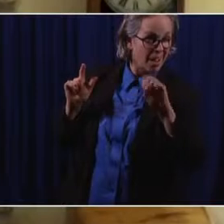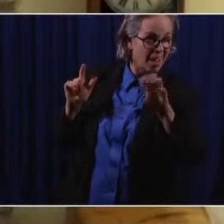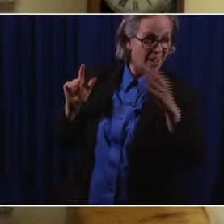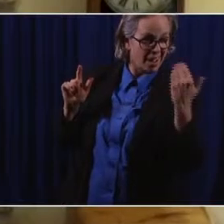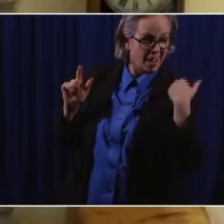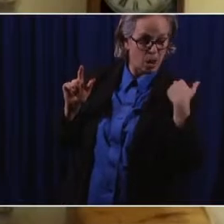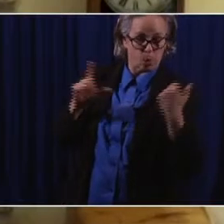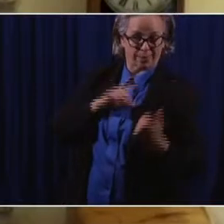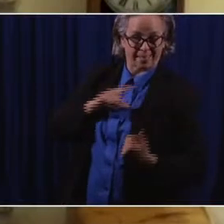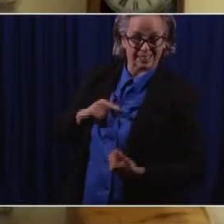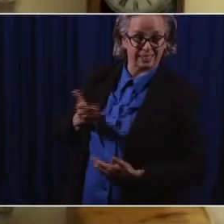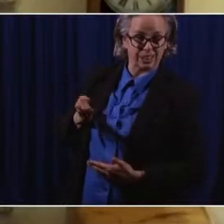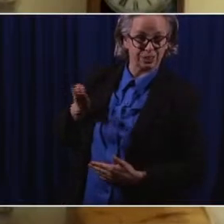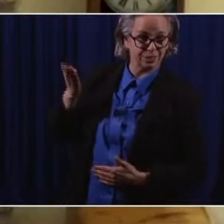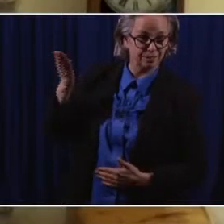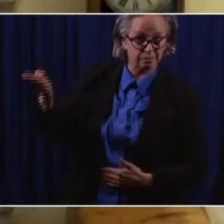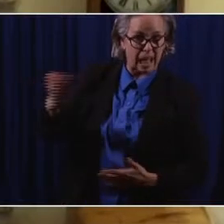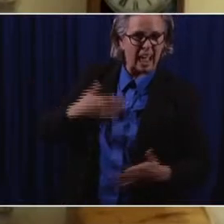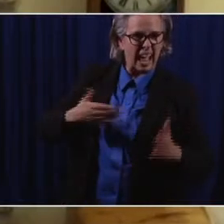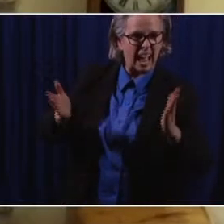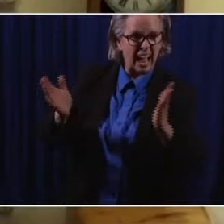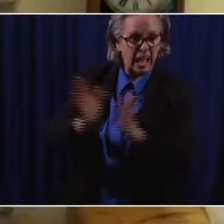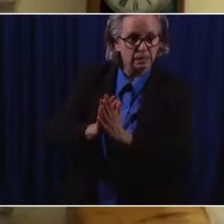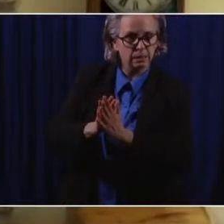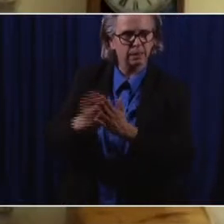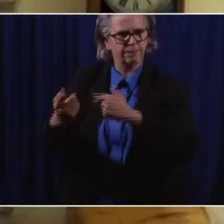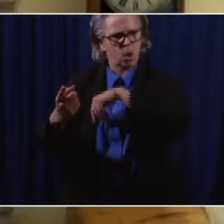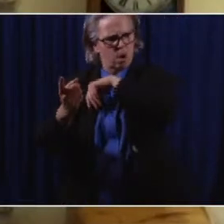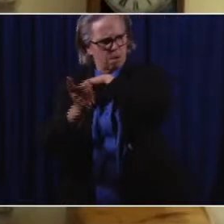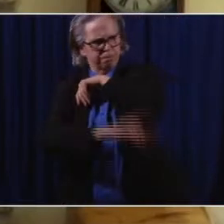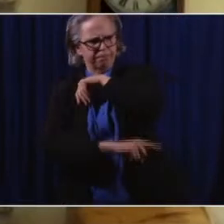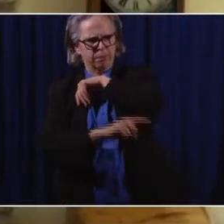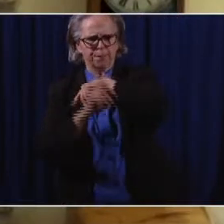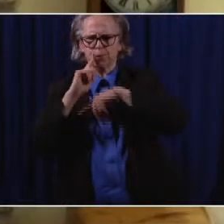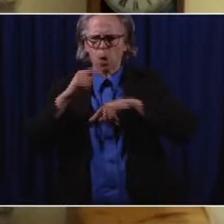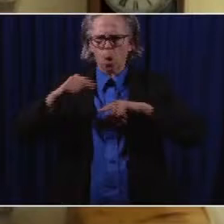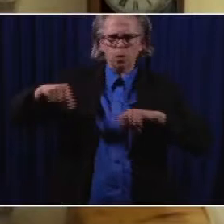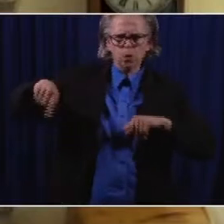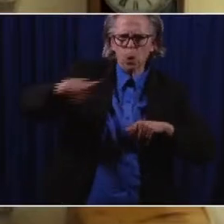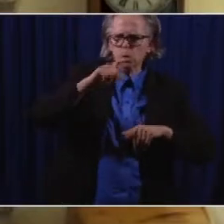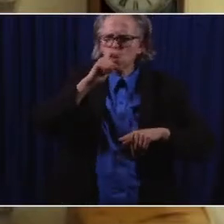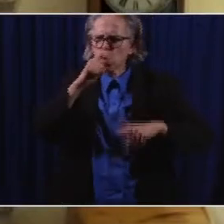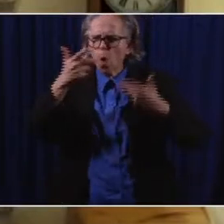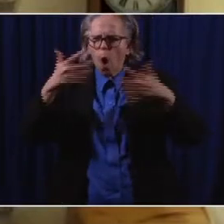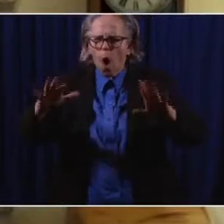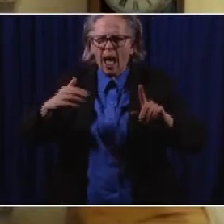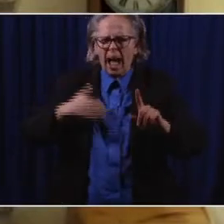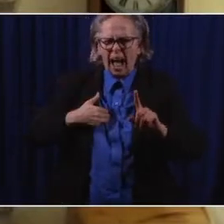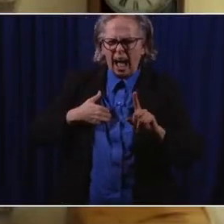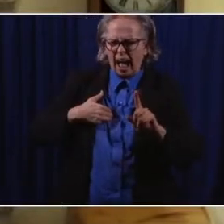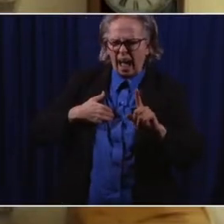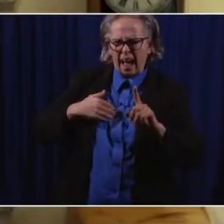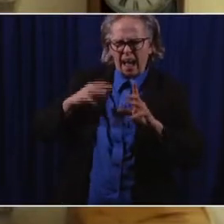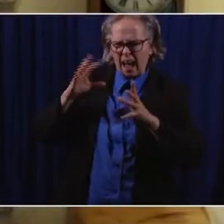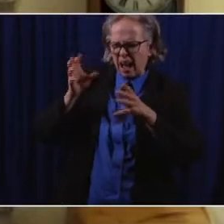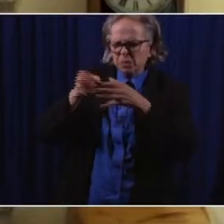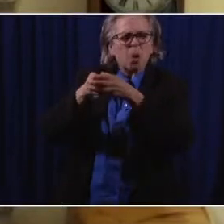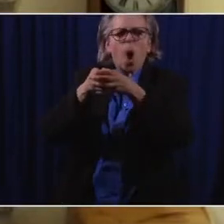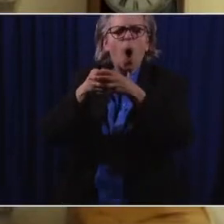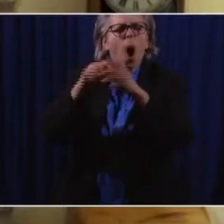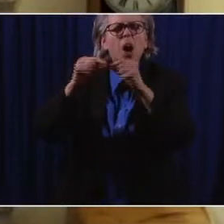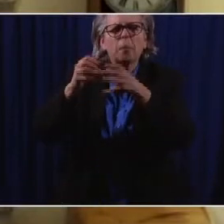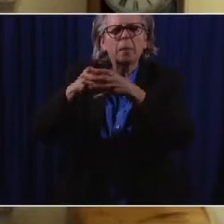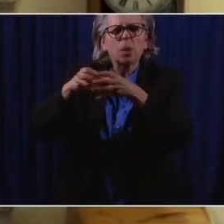small number of criminals who are responsible for most gun crimes.